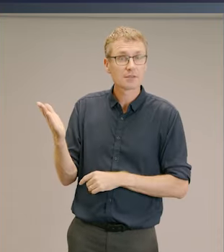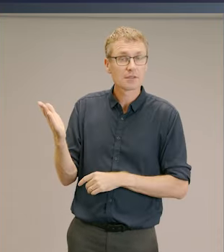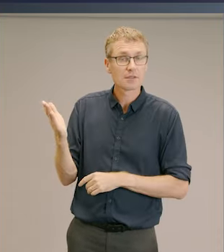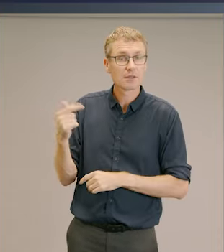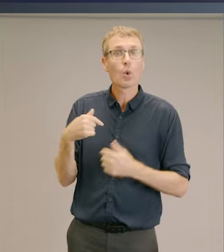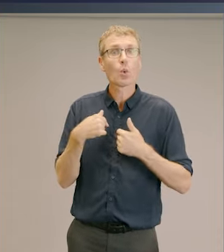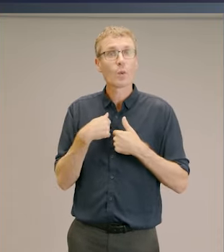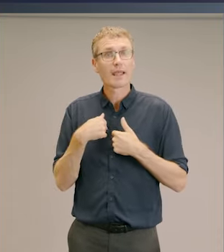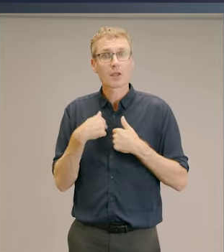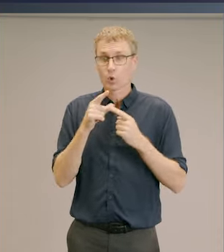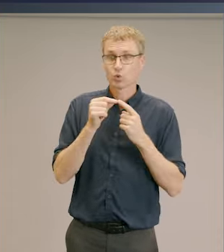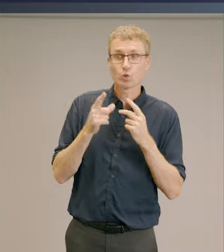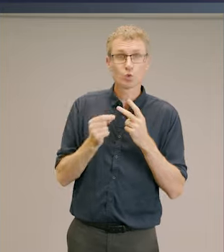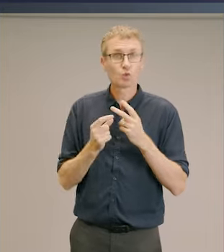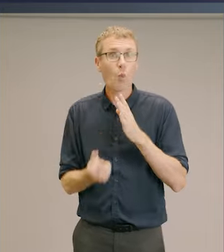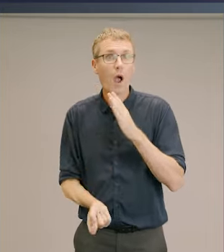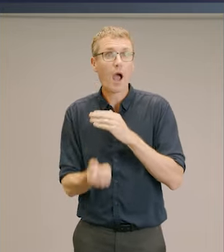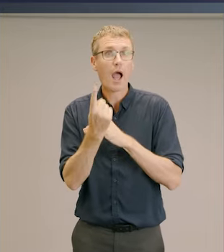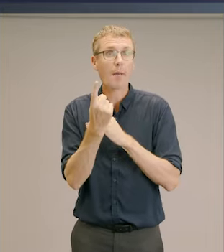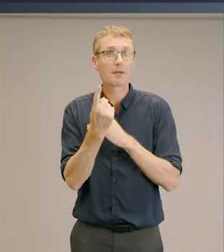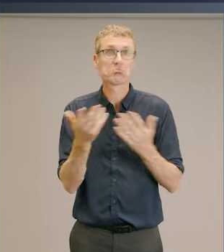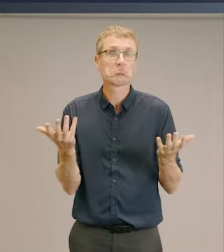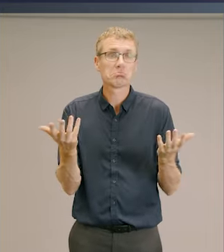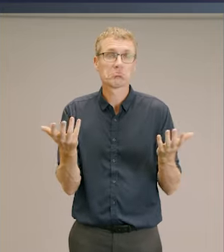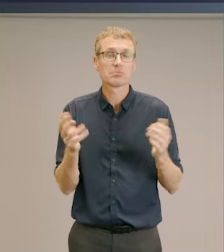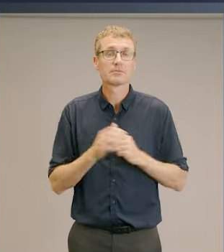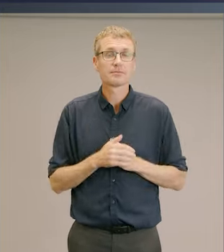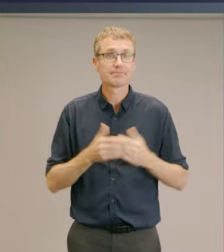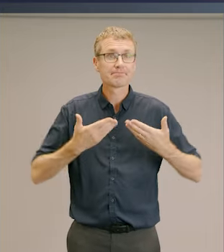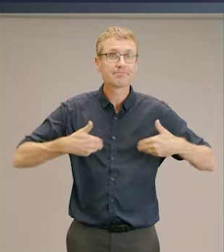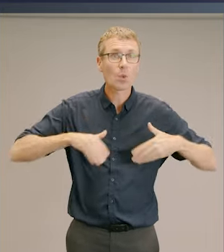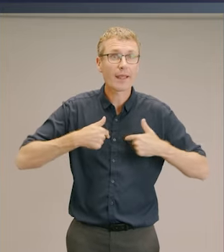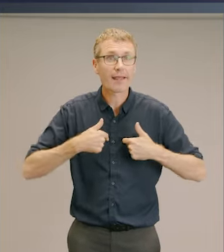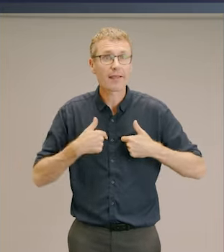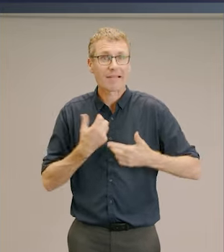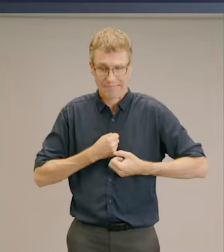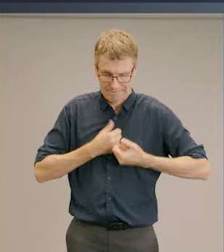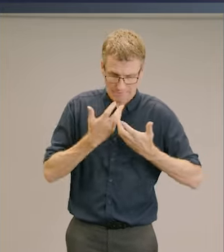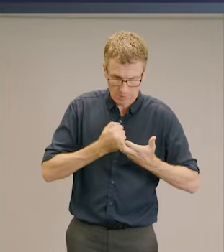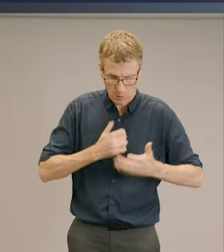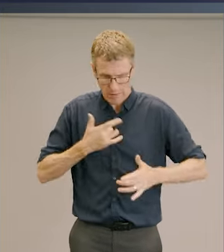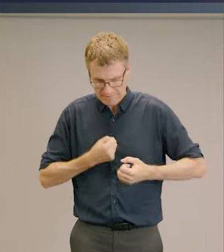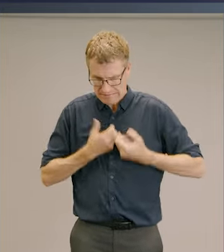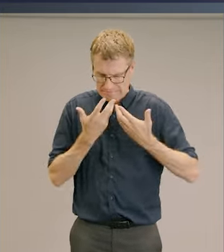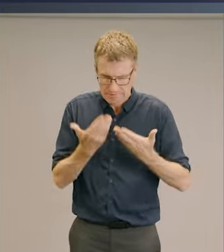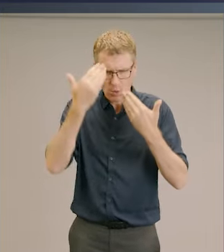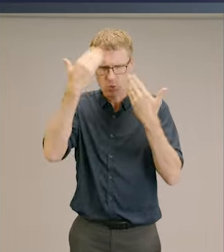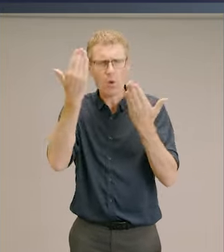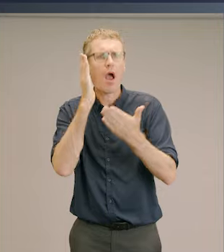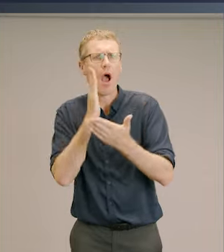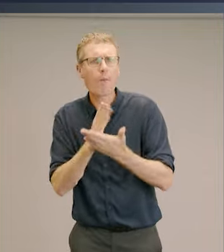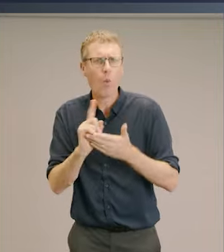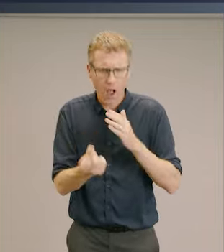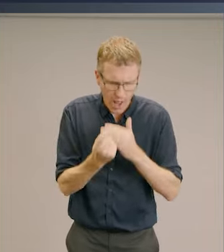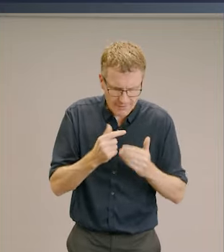You know, as followers of Jesus, we don't get to choose the results. We don't know how our sacrifice will